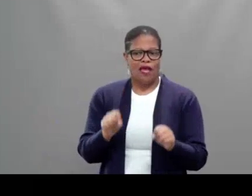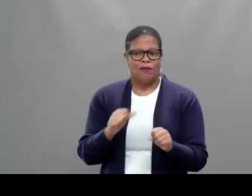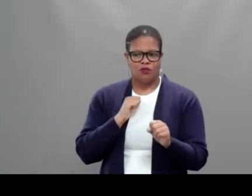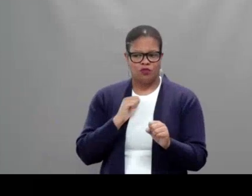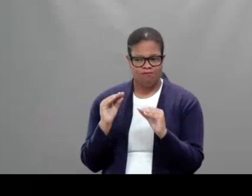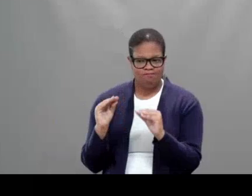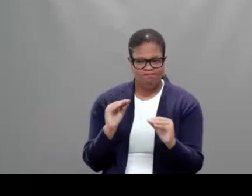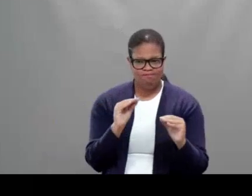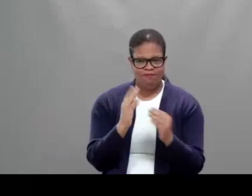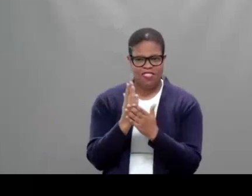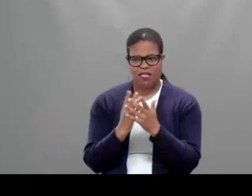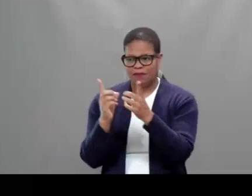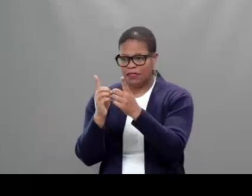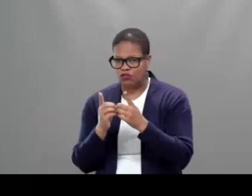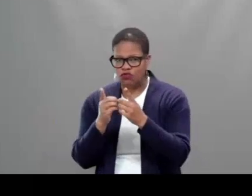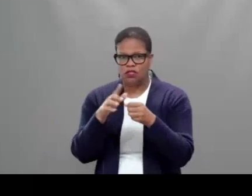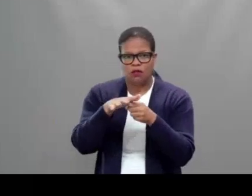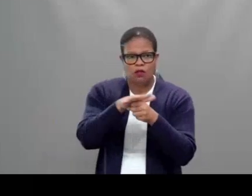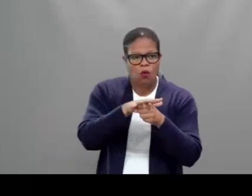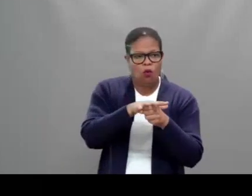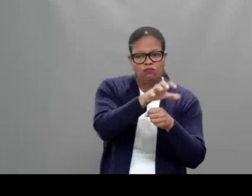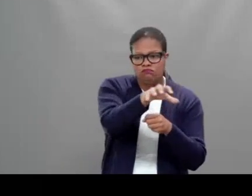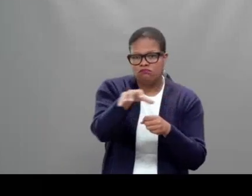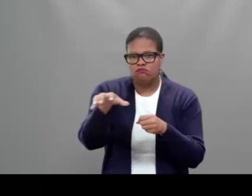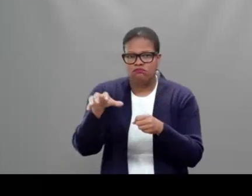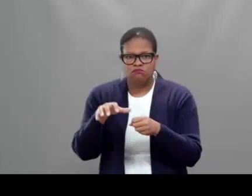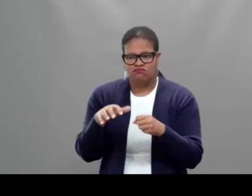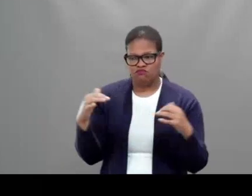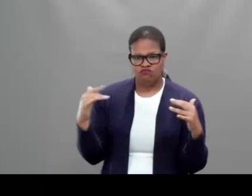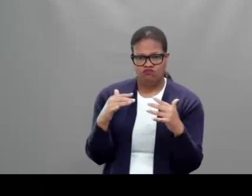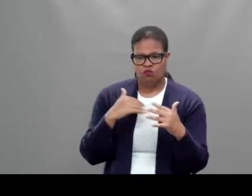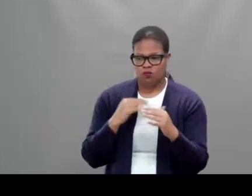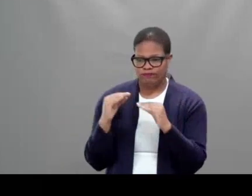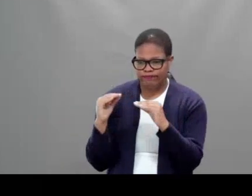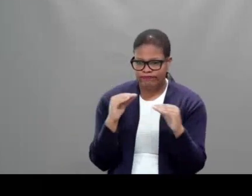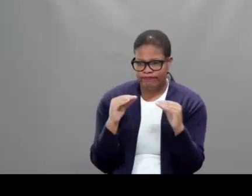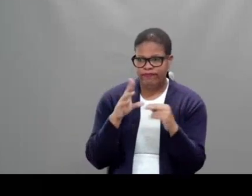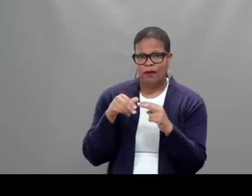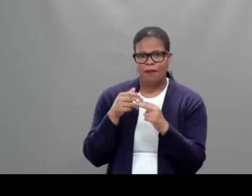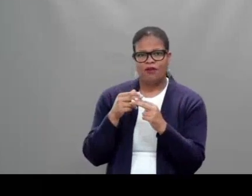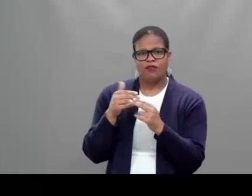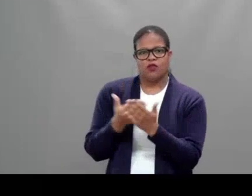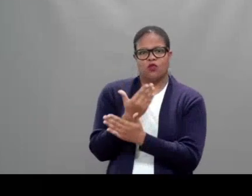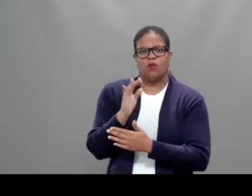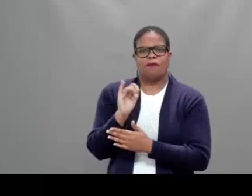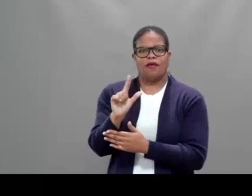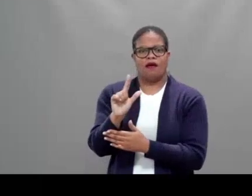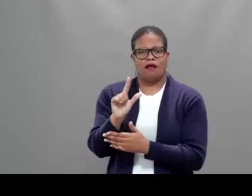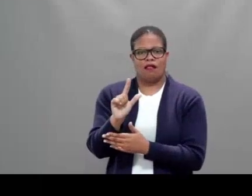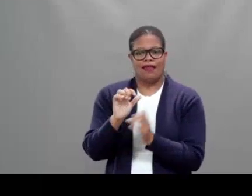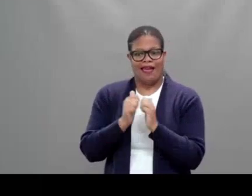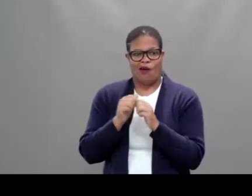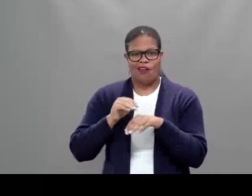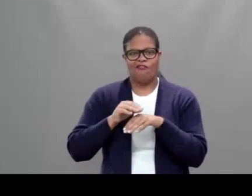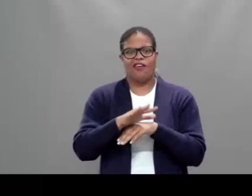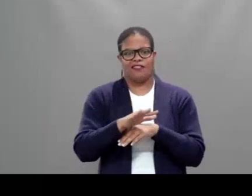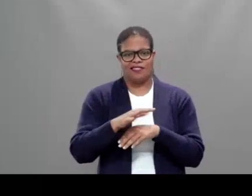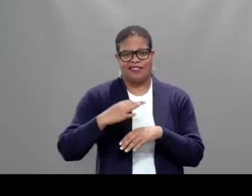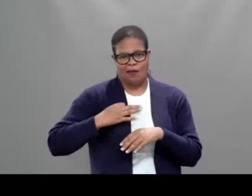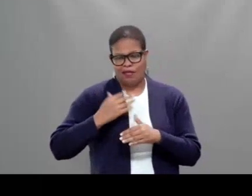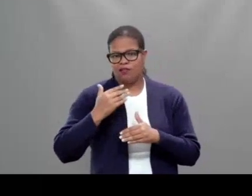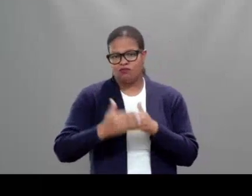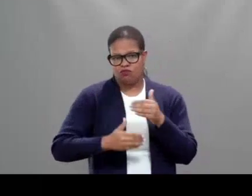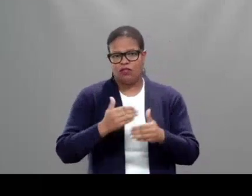educate some of the districts, the local districts, about that new bill and the effects that it has on that